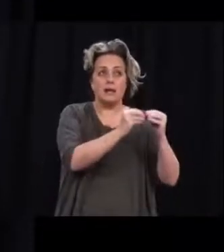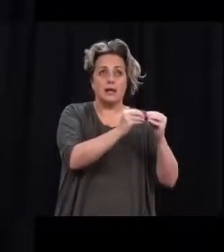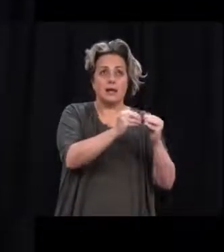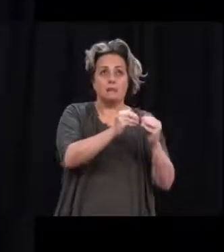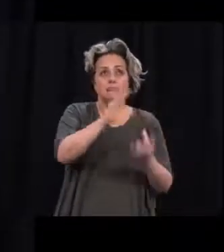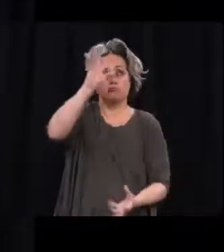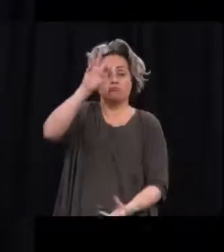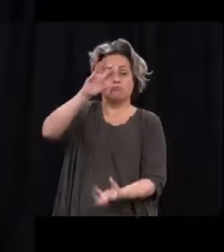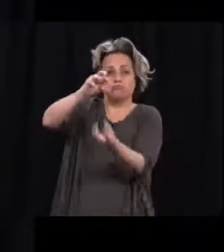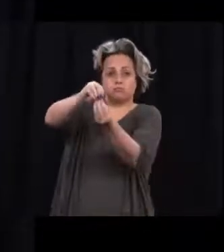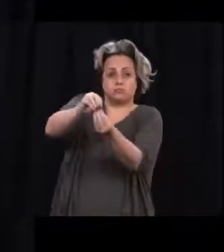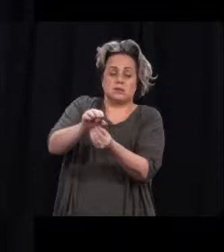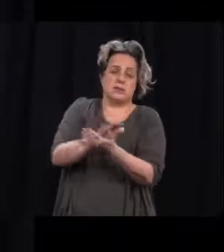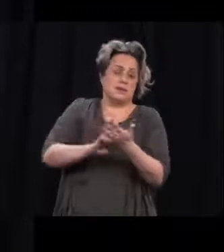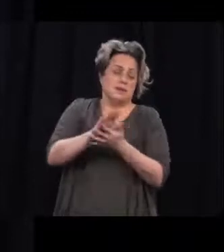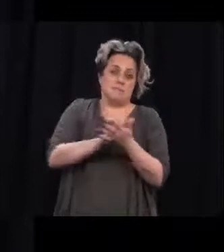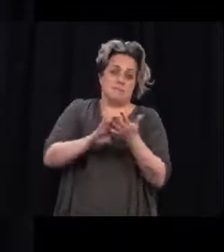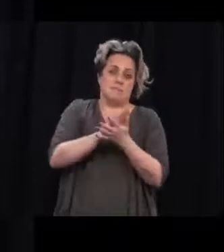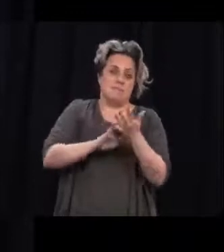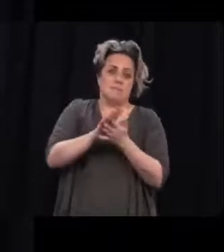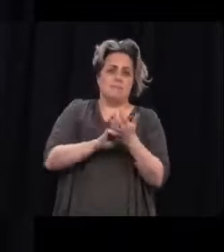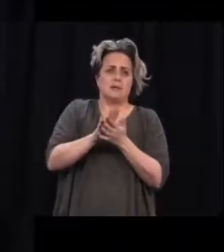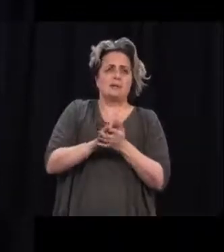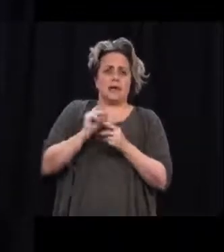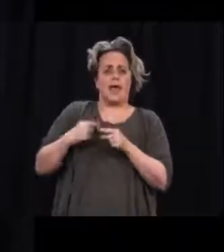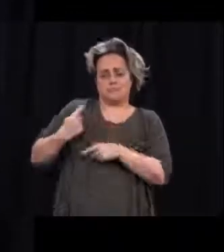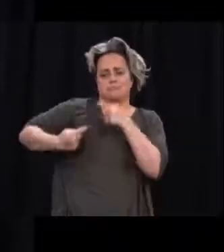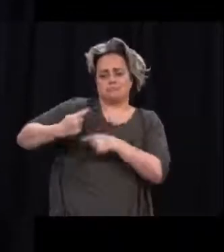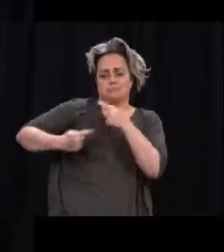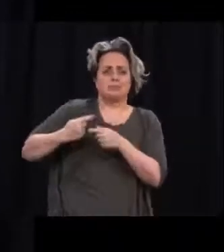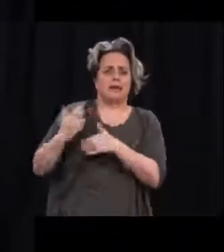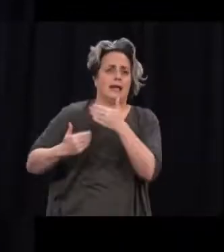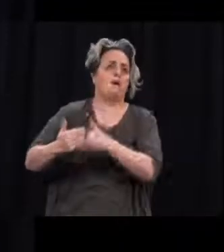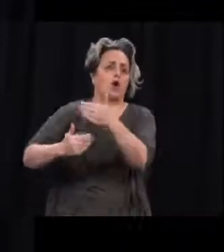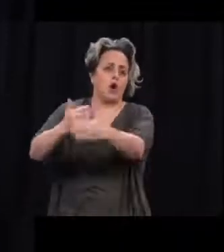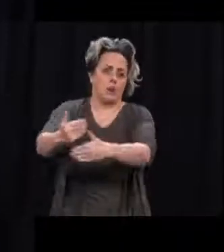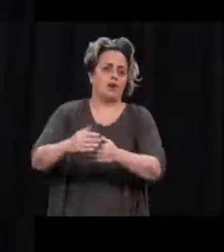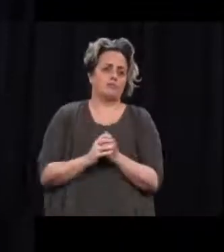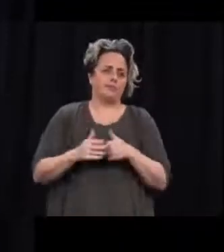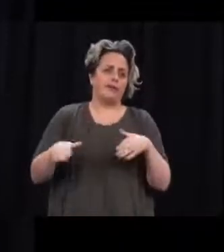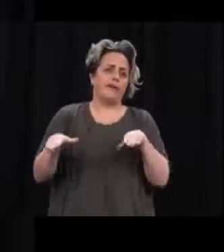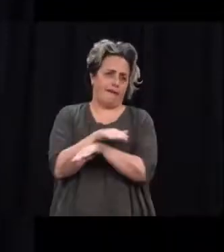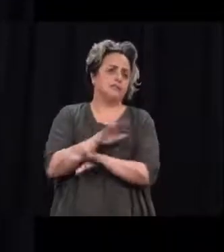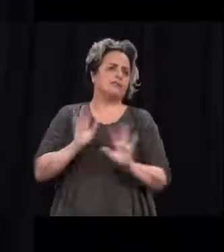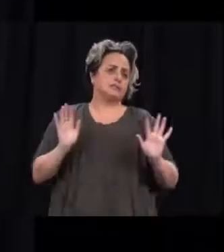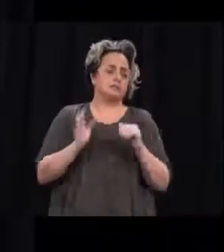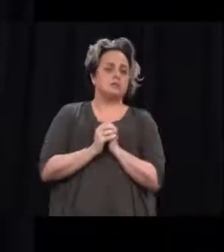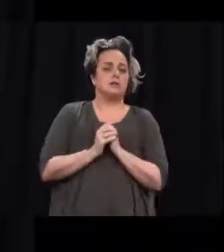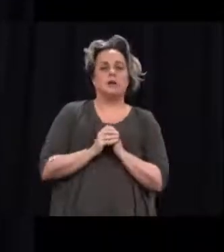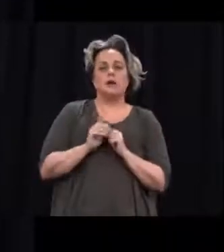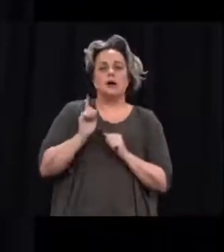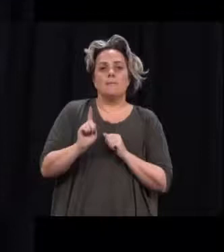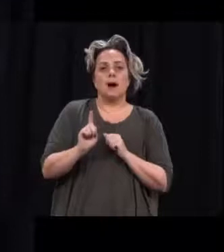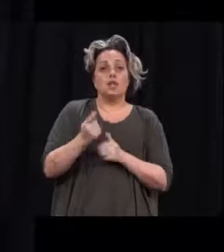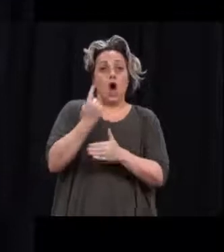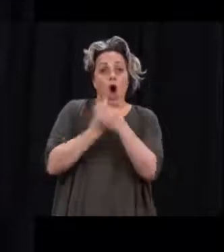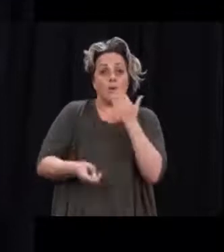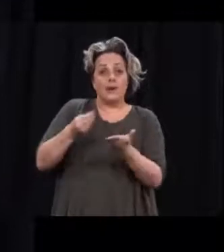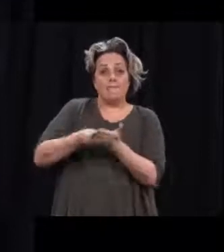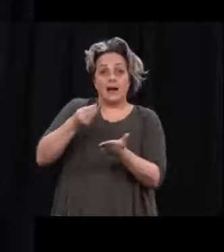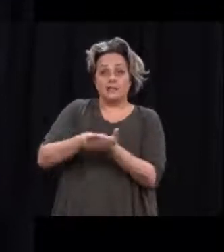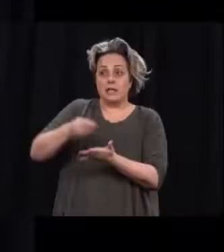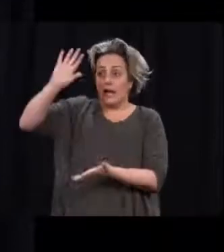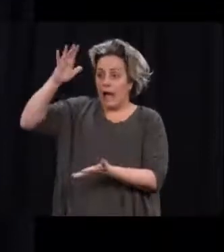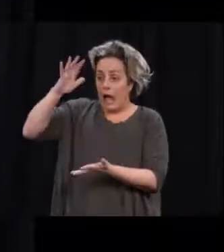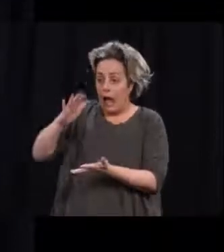of. That takes us far into the future. But I also want to say and reassure people that's not the only funding available